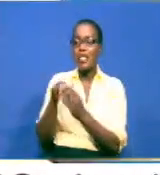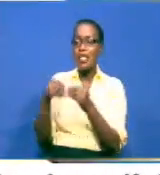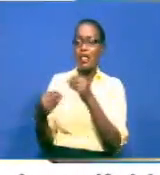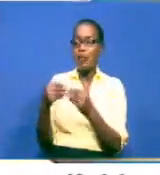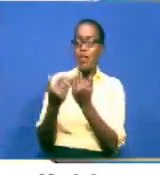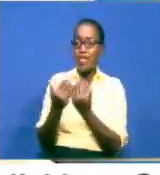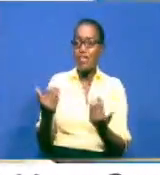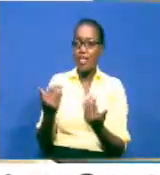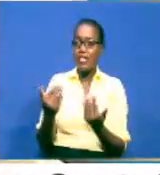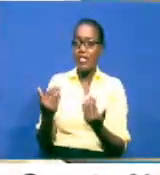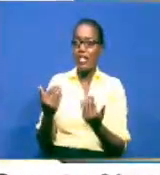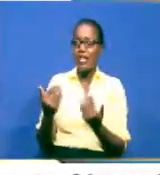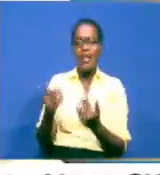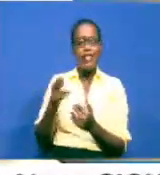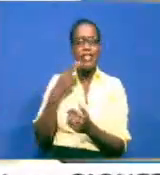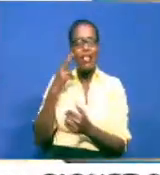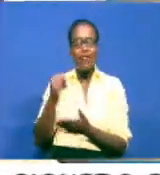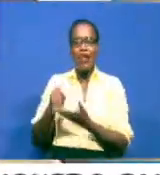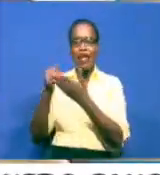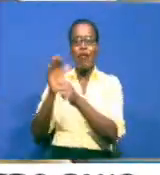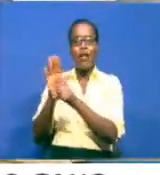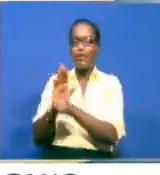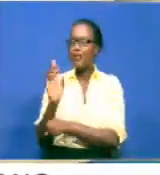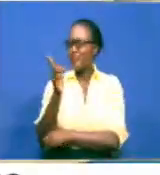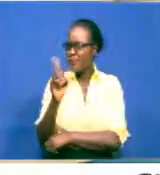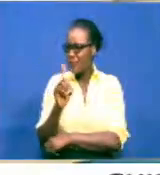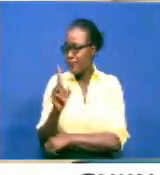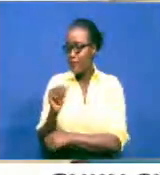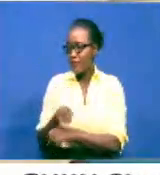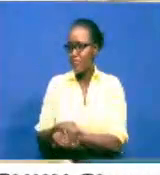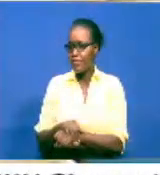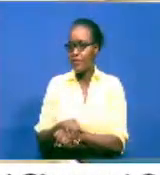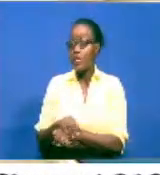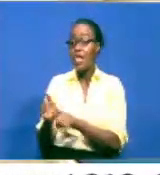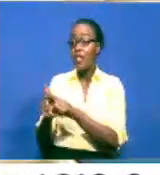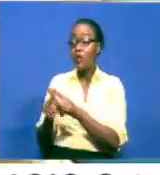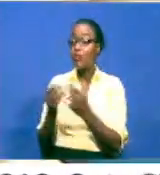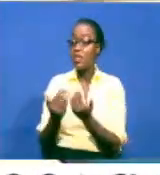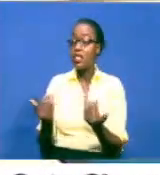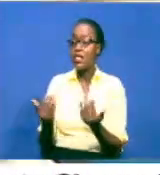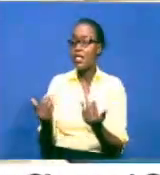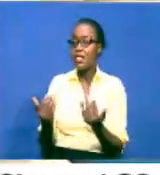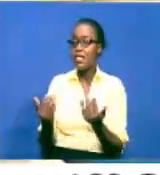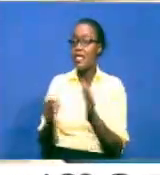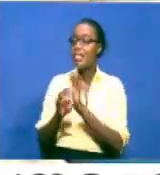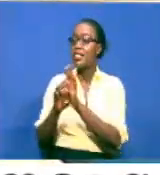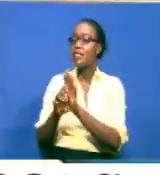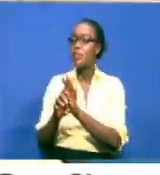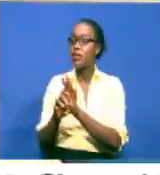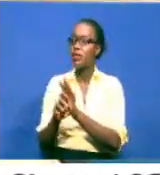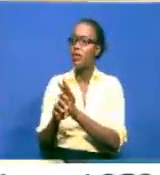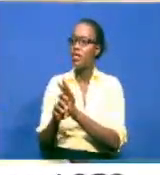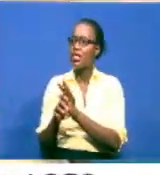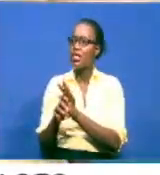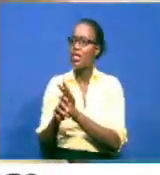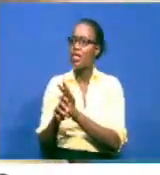COVID time, they're actually not being helped much. And also I want to talk about, there are also children, like the ones I talked about,